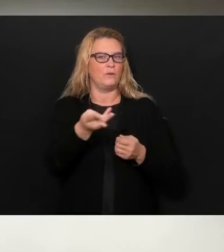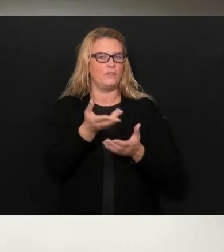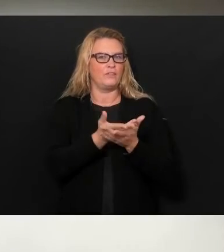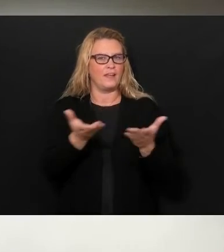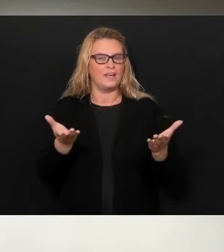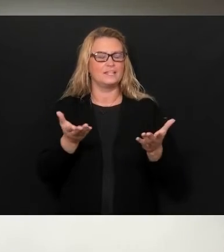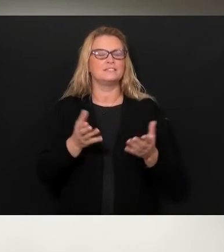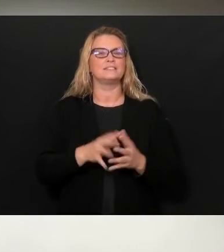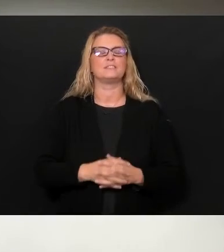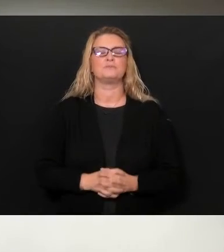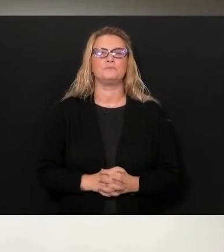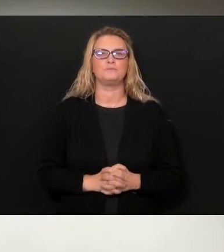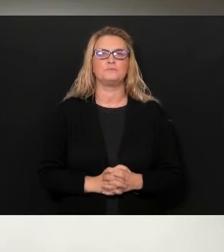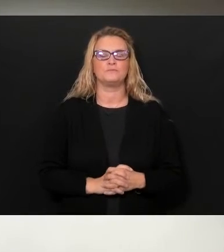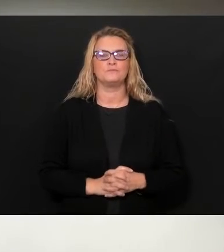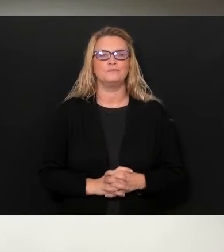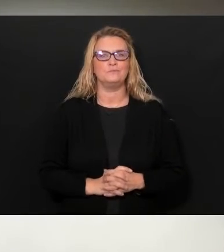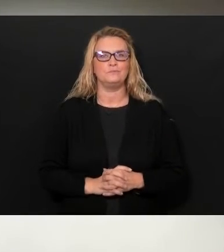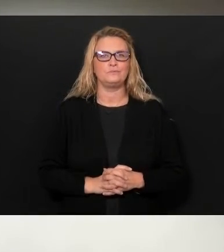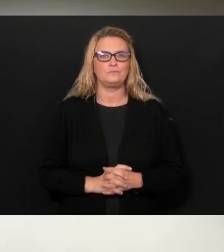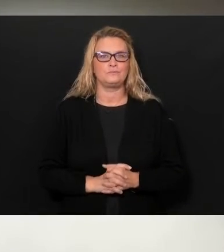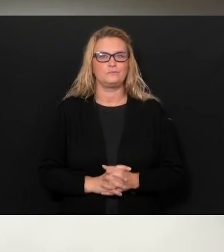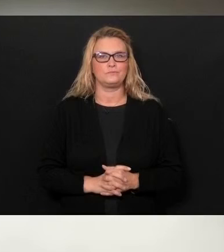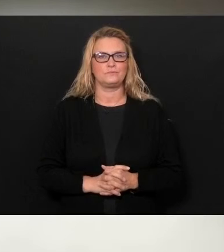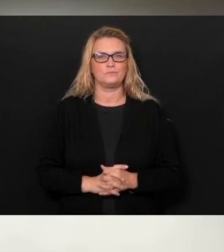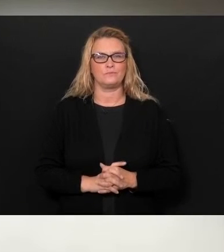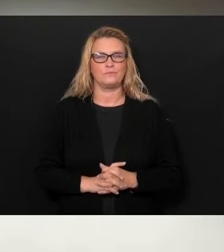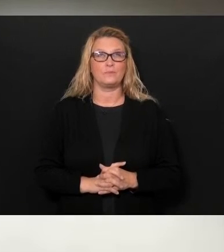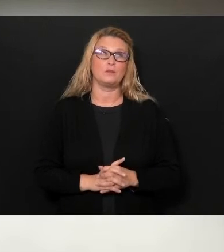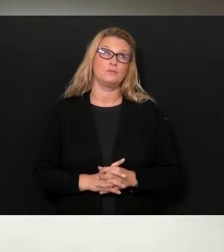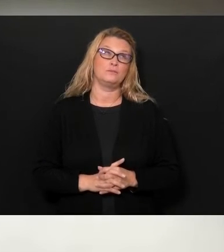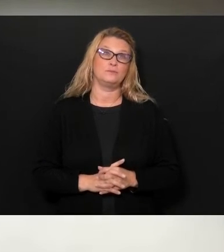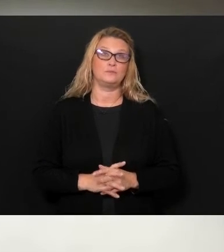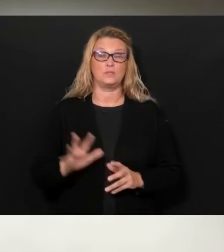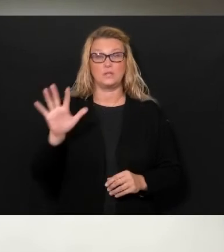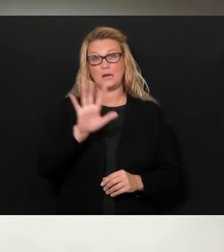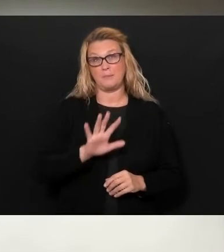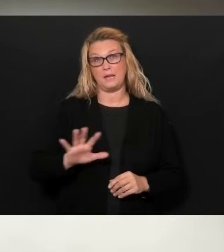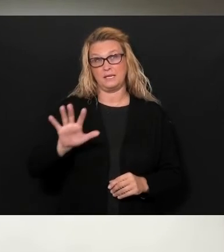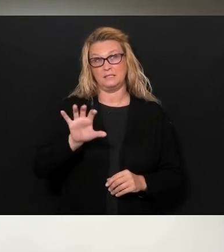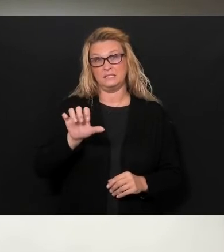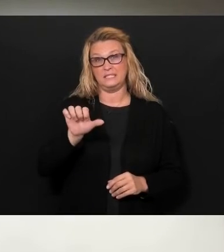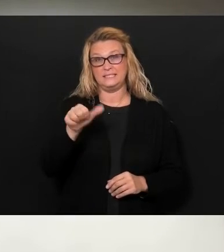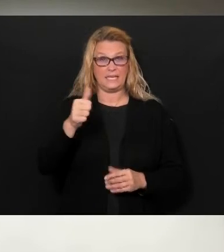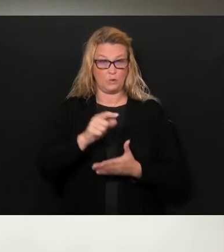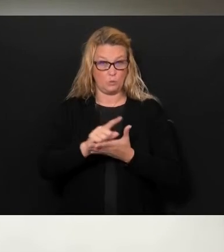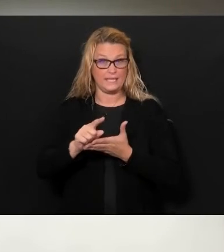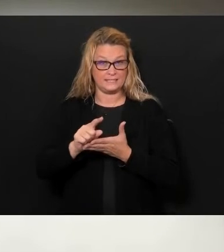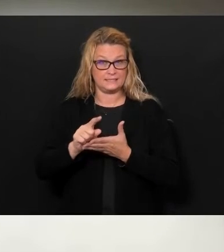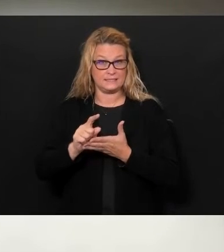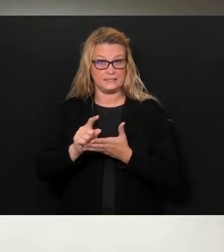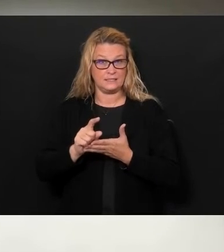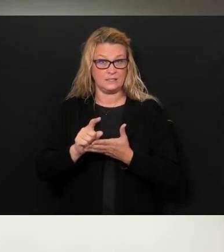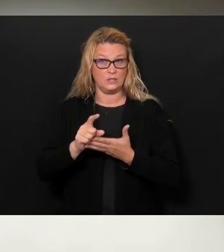and Dr. Marsh have talked about. In about less than 10 weeks, we have seen